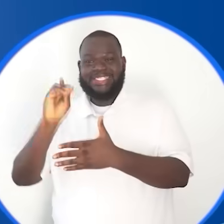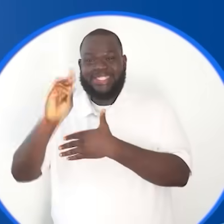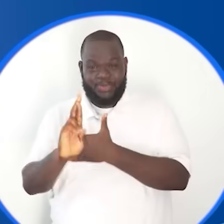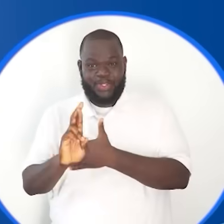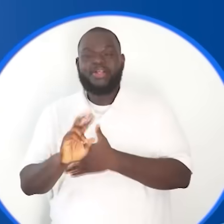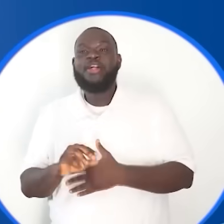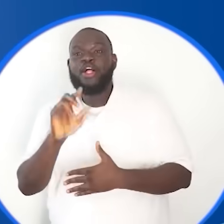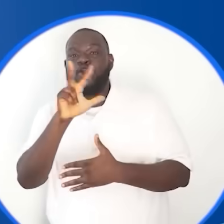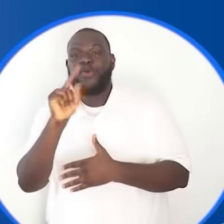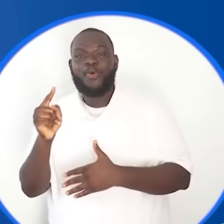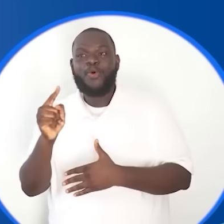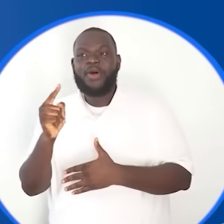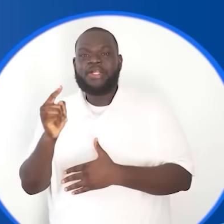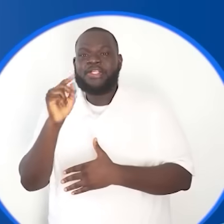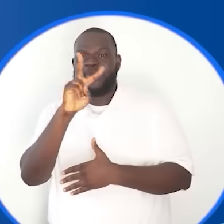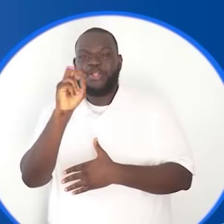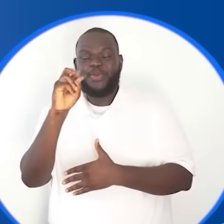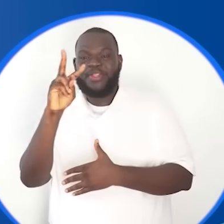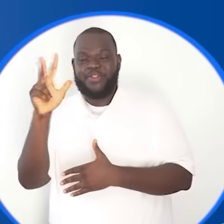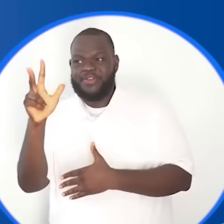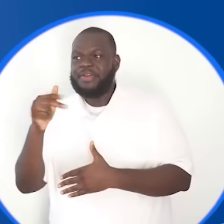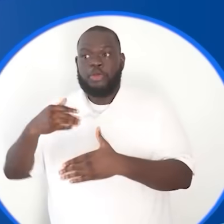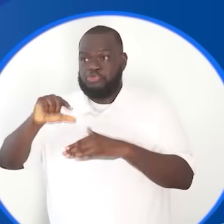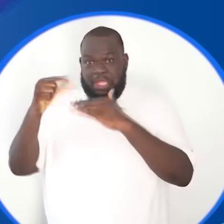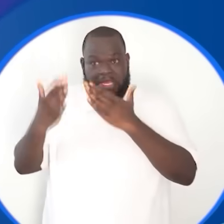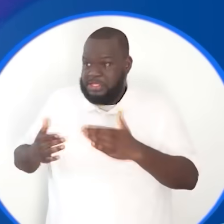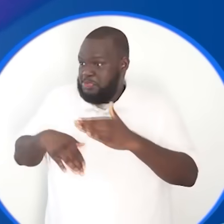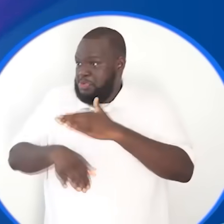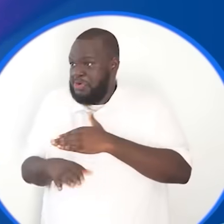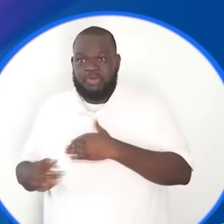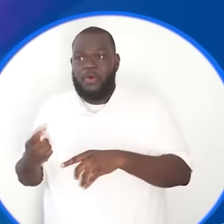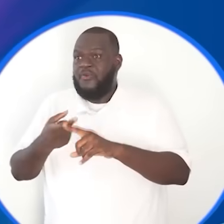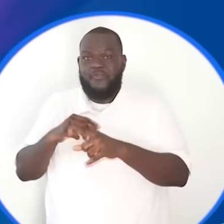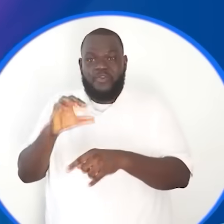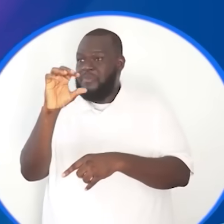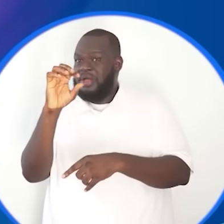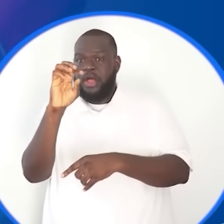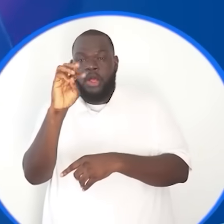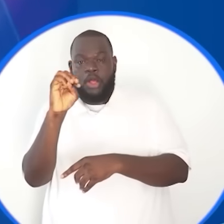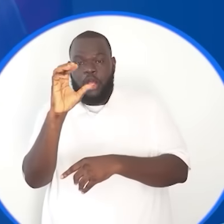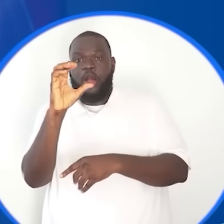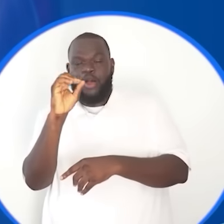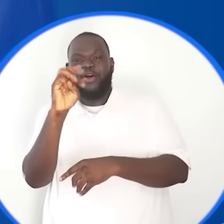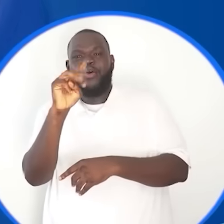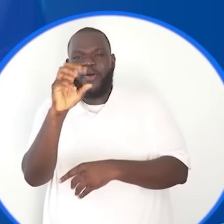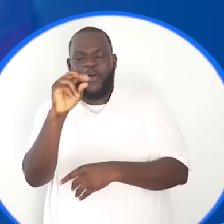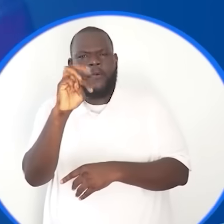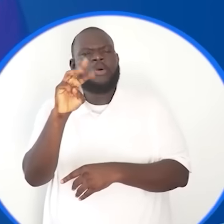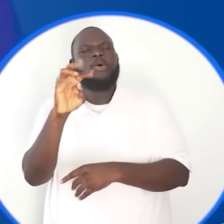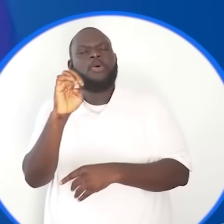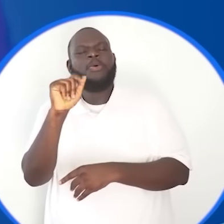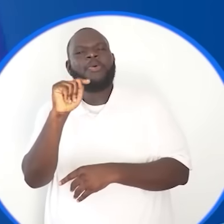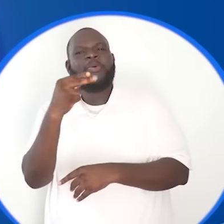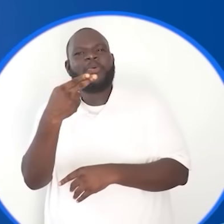or naturalization, or a citizen from a Commonwealth country living in Guyana for 1 year or more, you are eligible for inclusion in